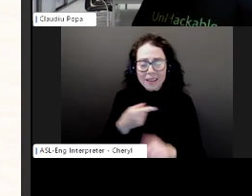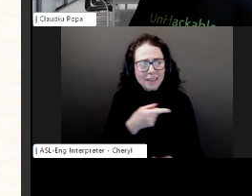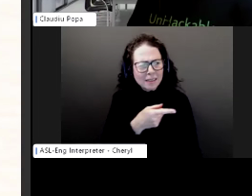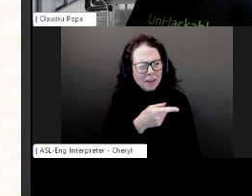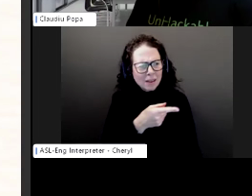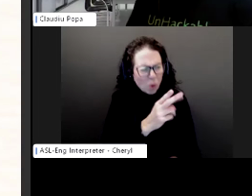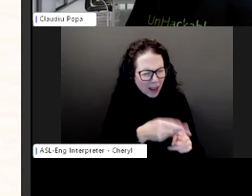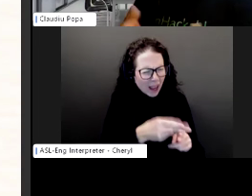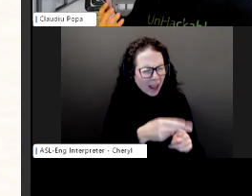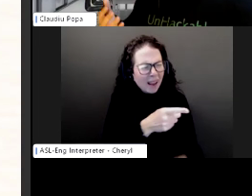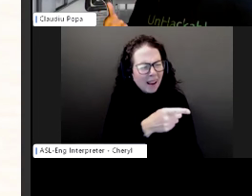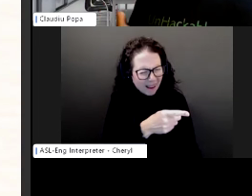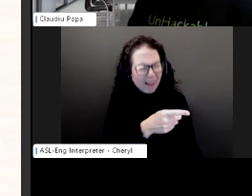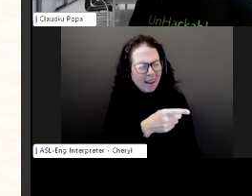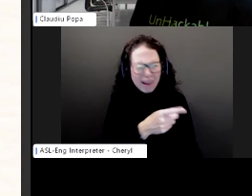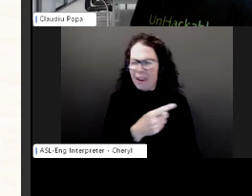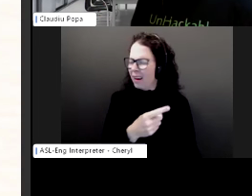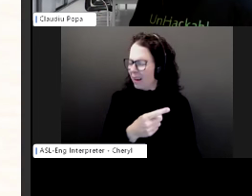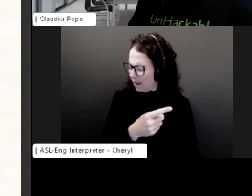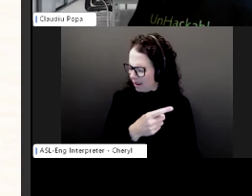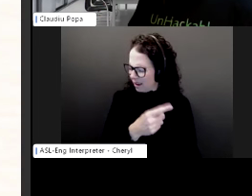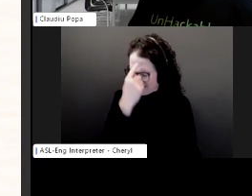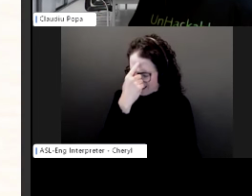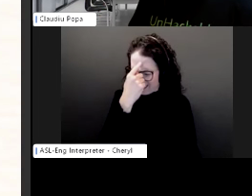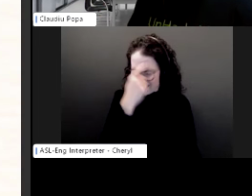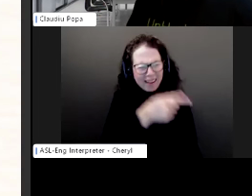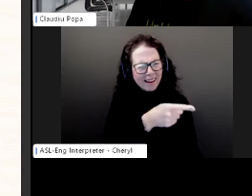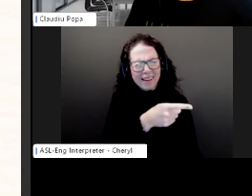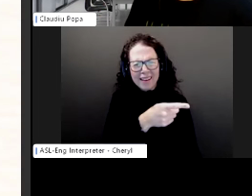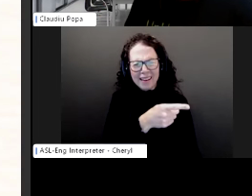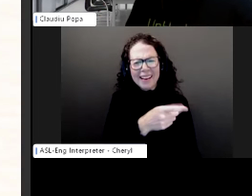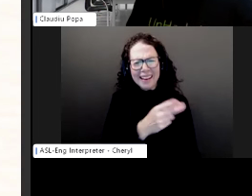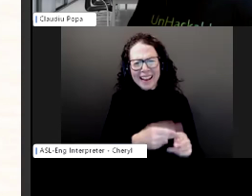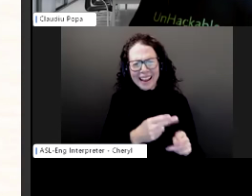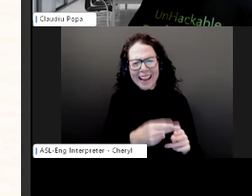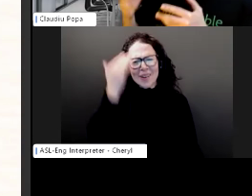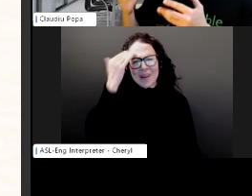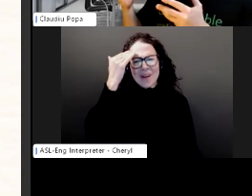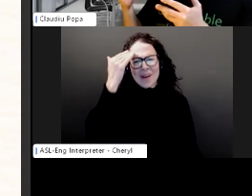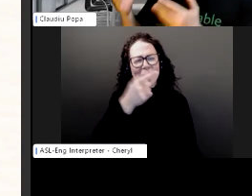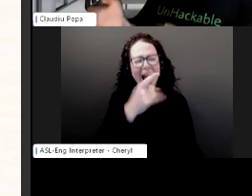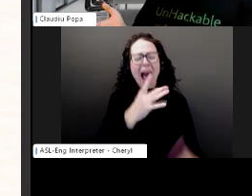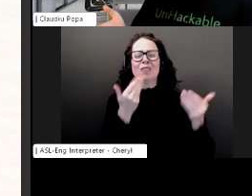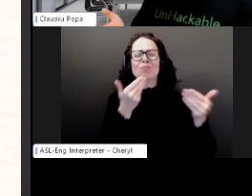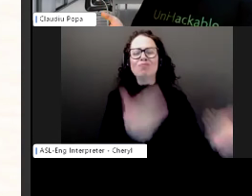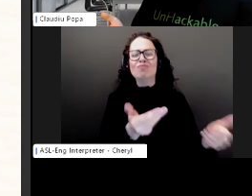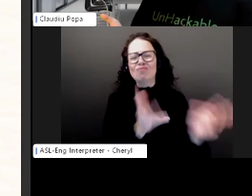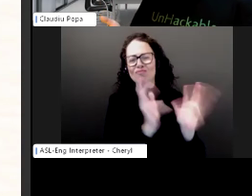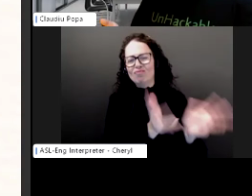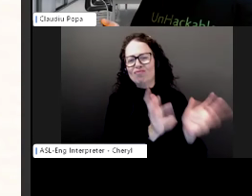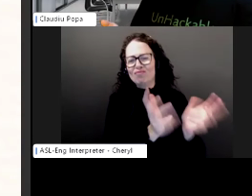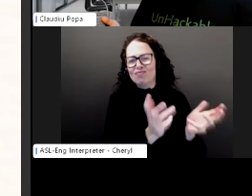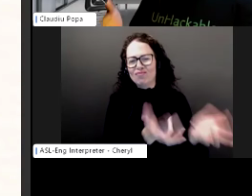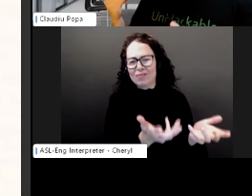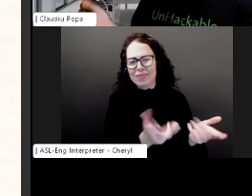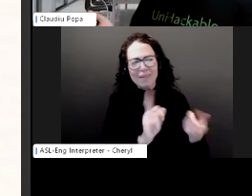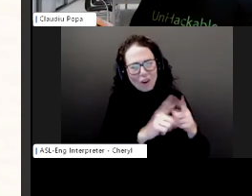names. You don't necessarily think twice about allowing a friend that you